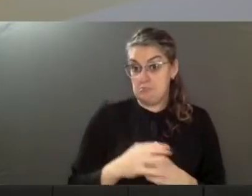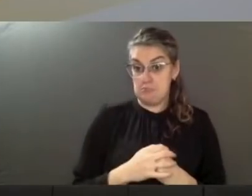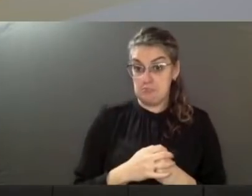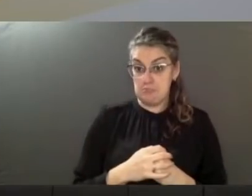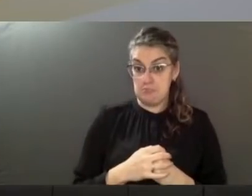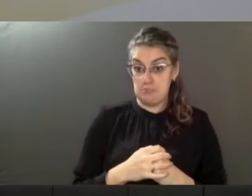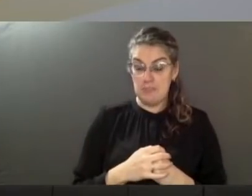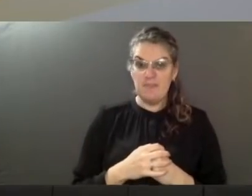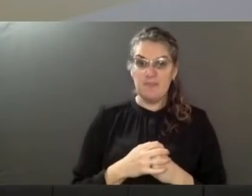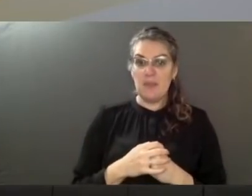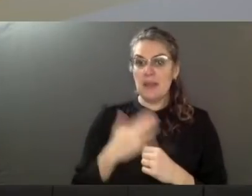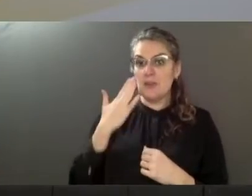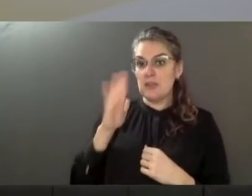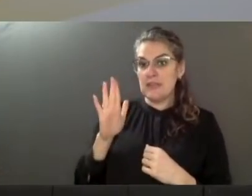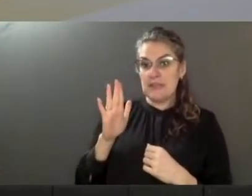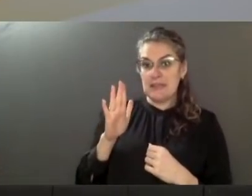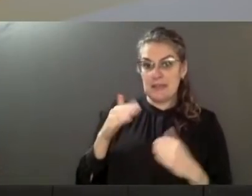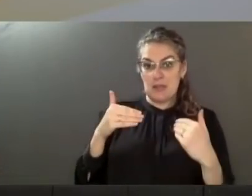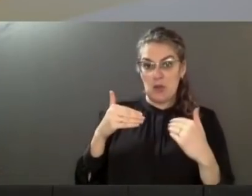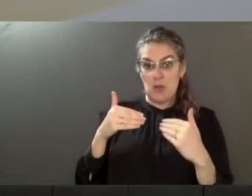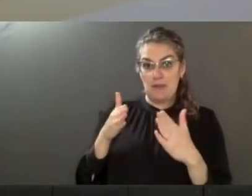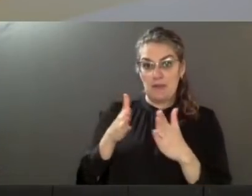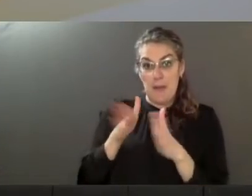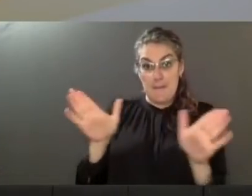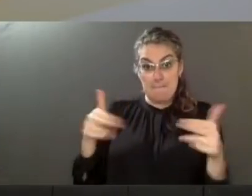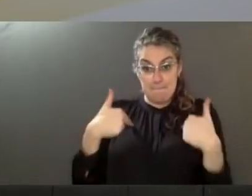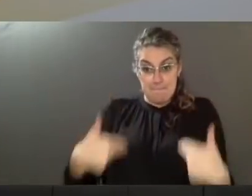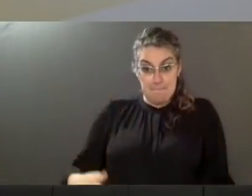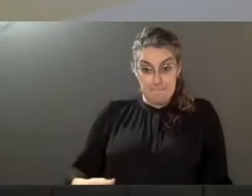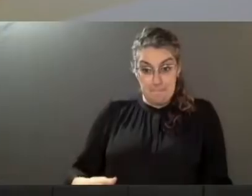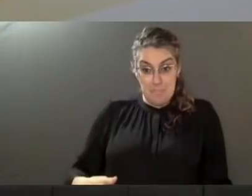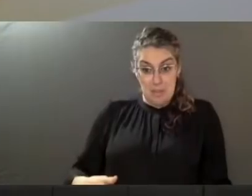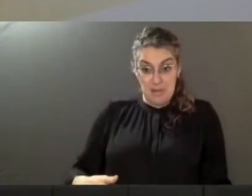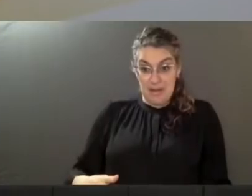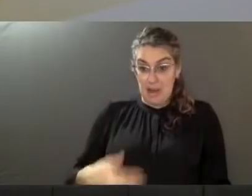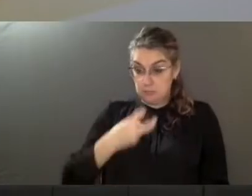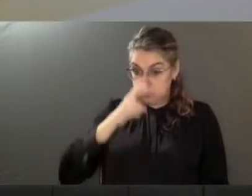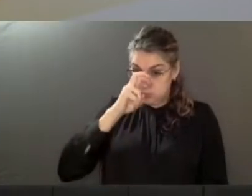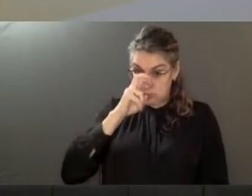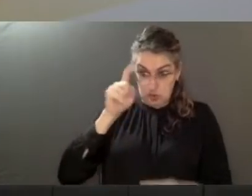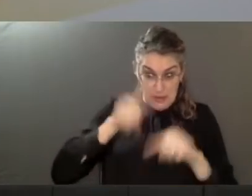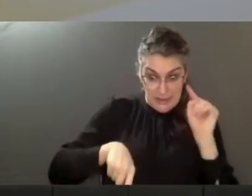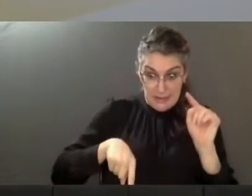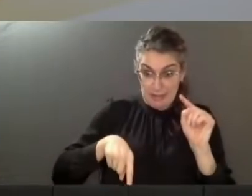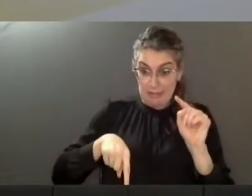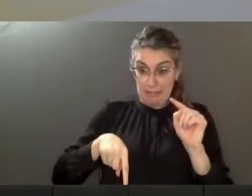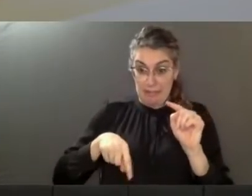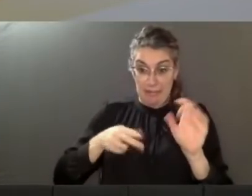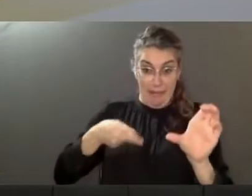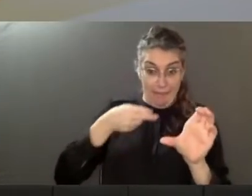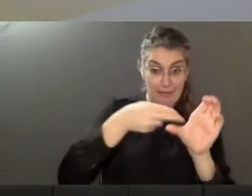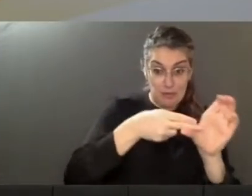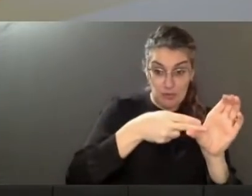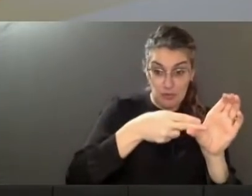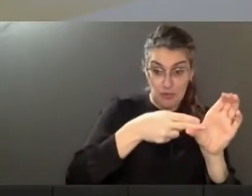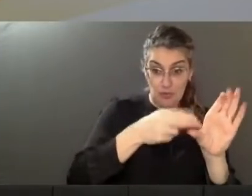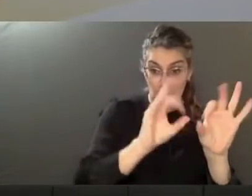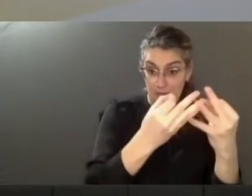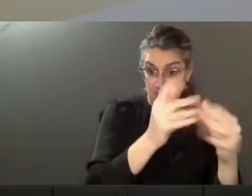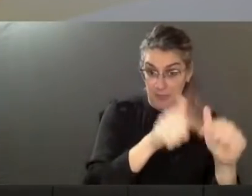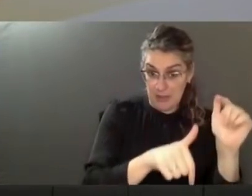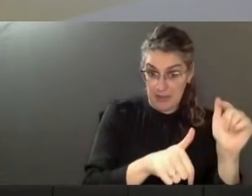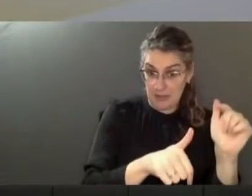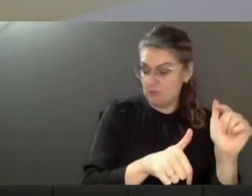if the public health restrictions would prohibit that. And just one quick last question. The 4 new cases over the weekend,